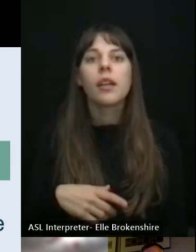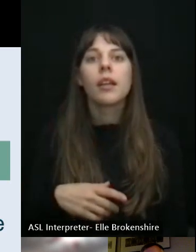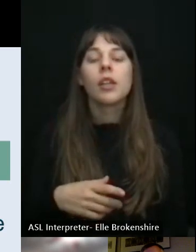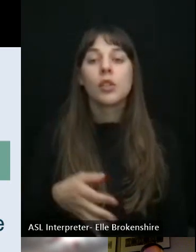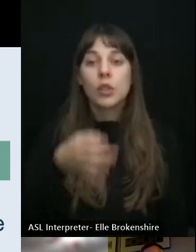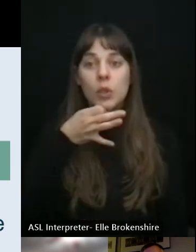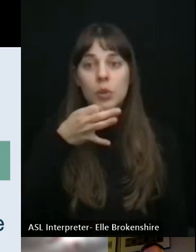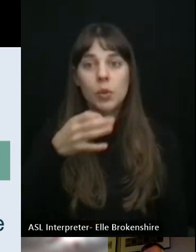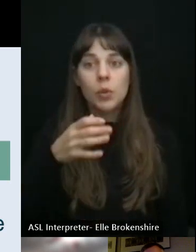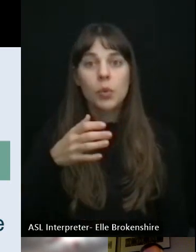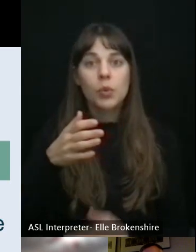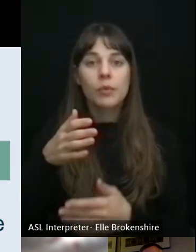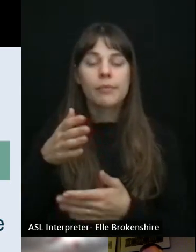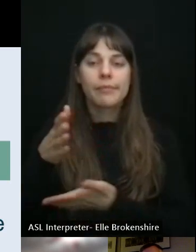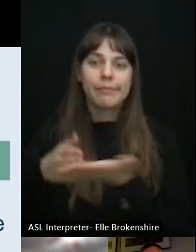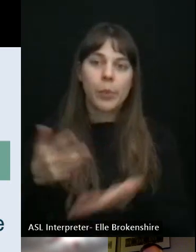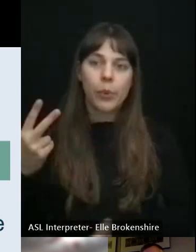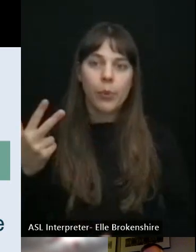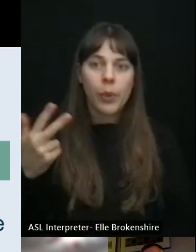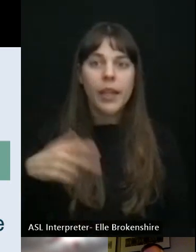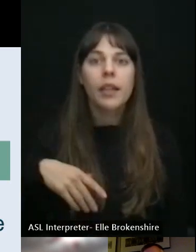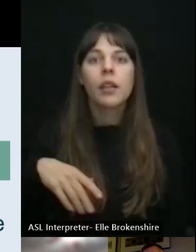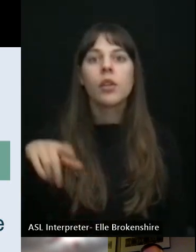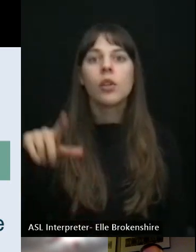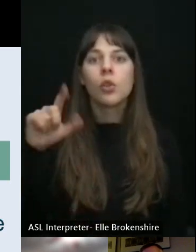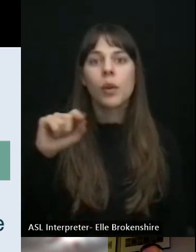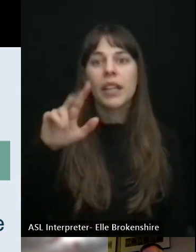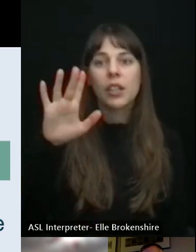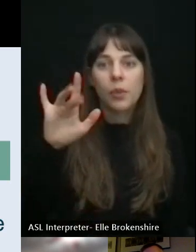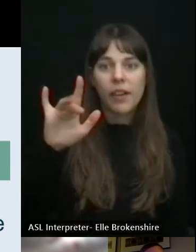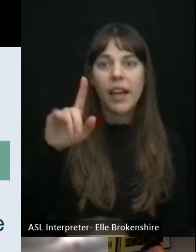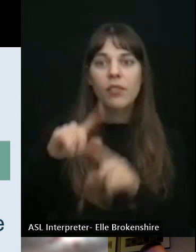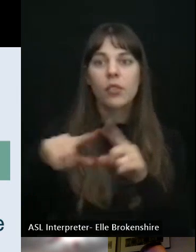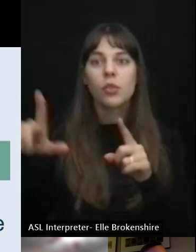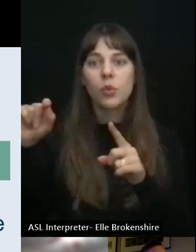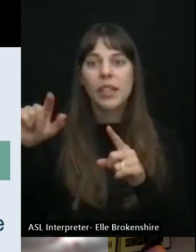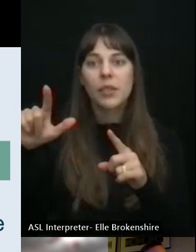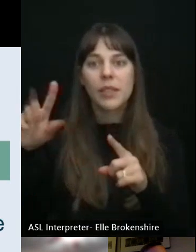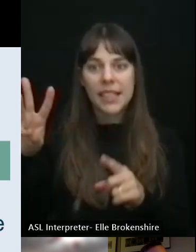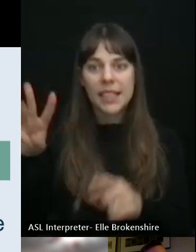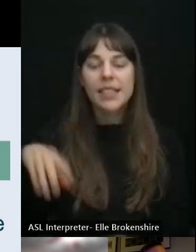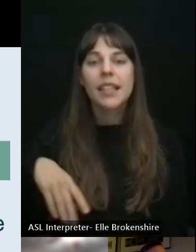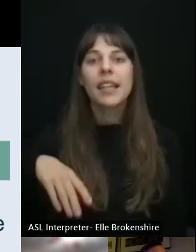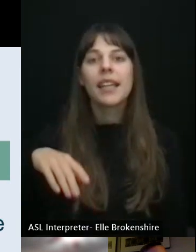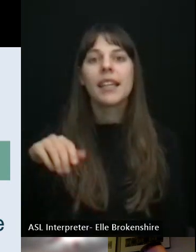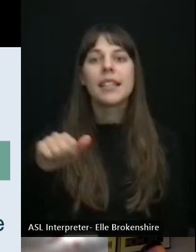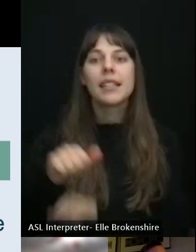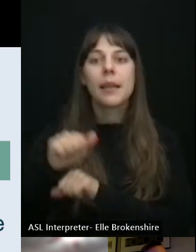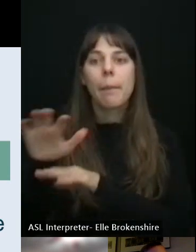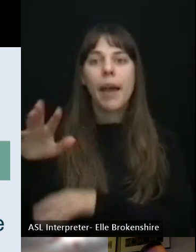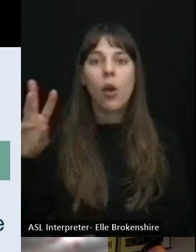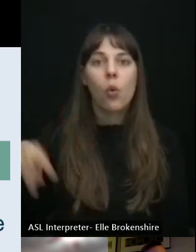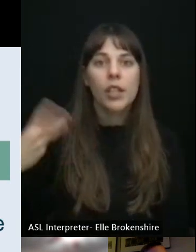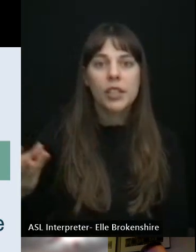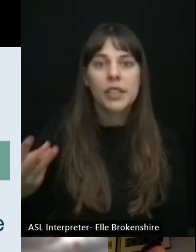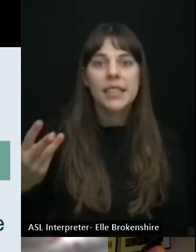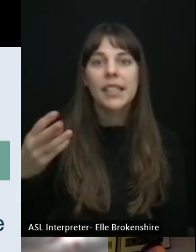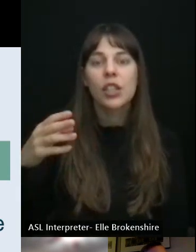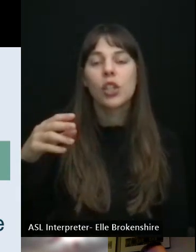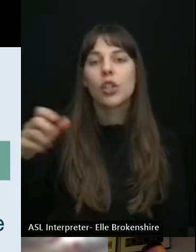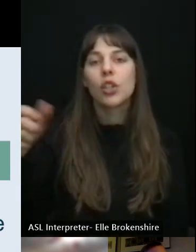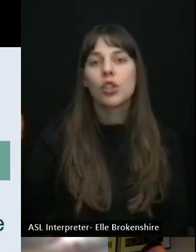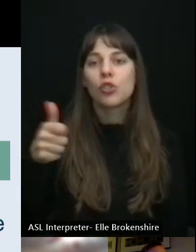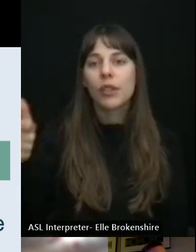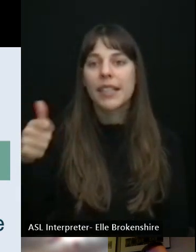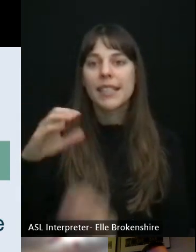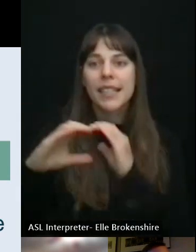3, which will be in calendar years 2025 through 2026, is Mount Washington Transit Tunnel Rail Replacement Project, Mount